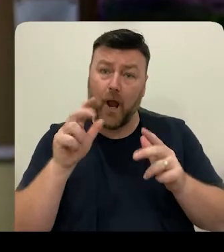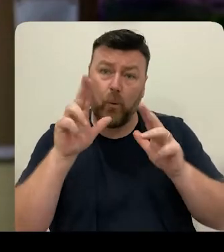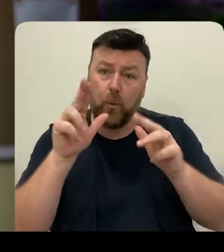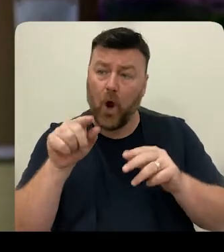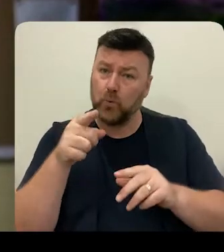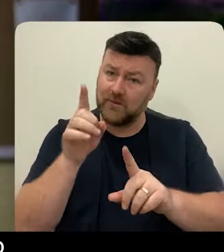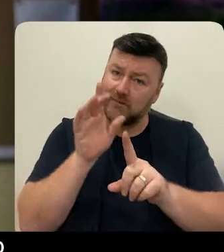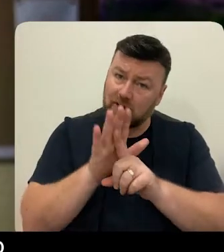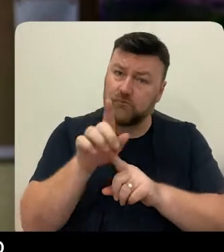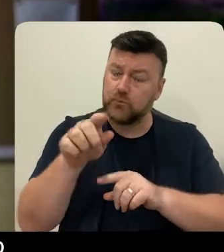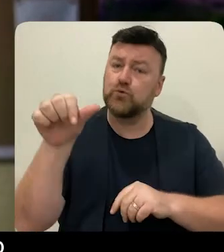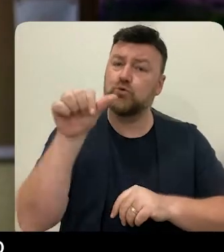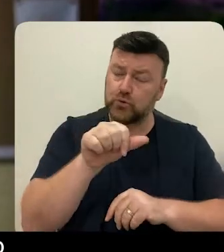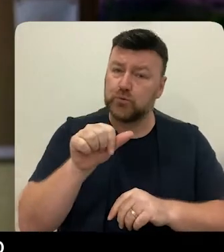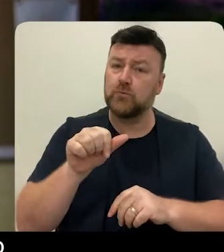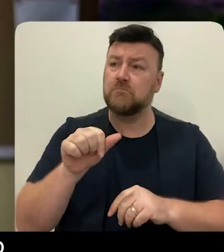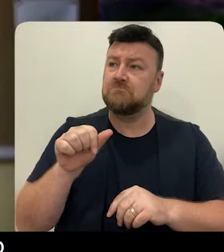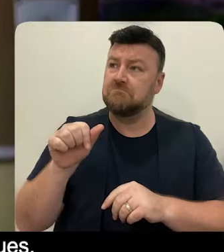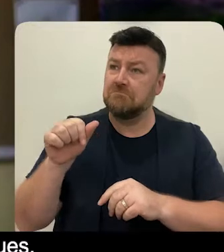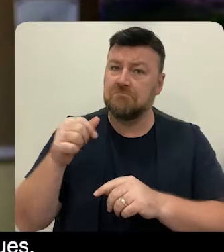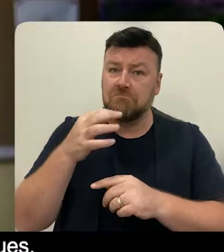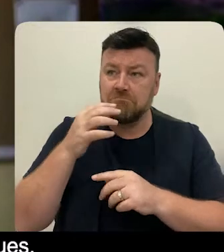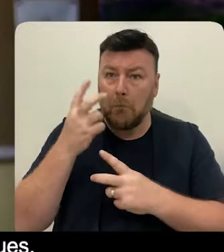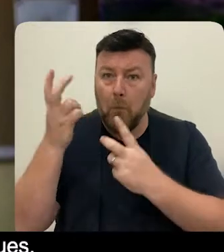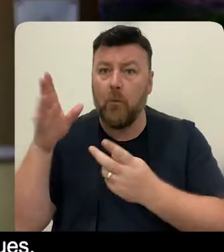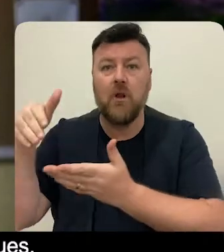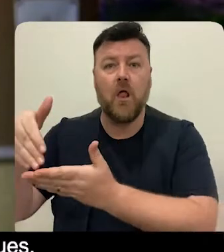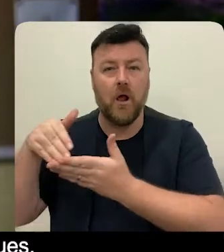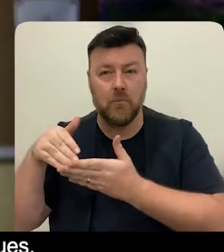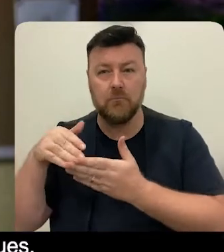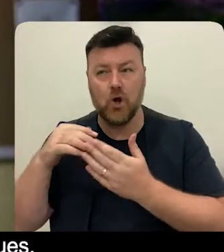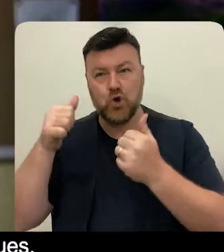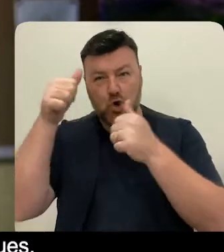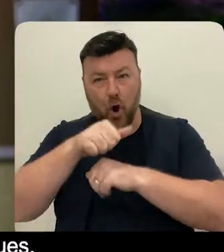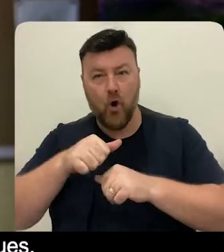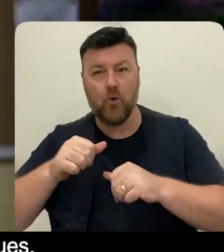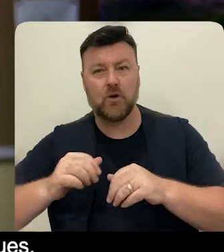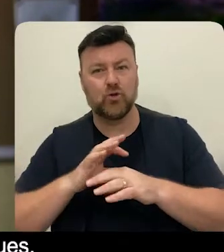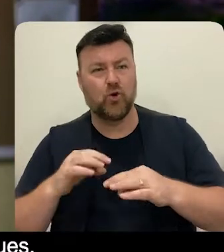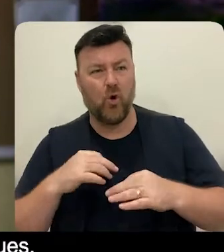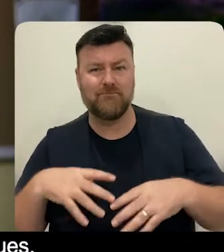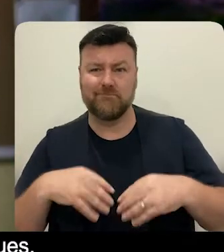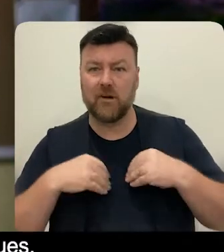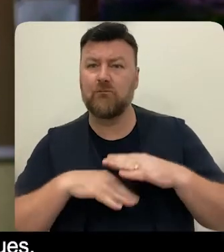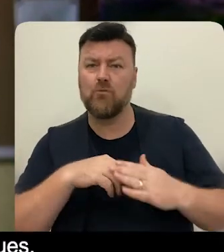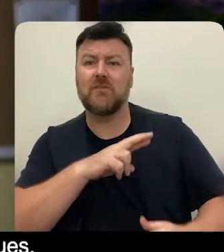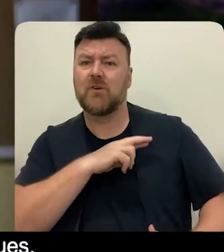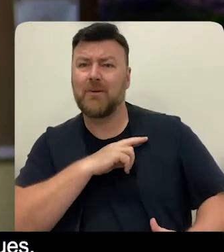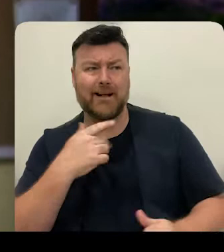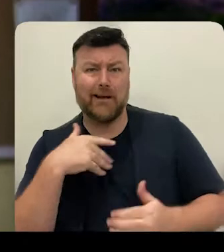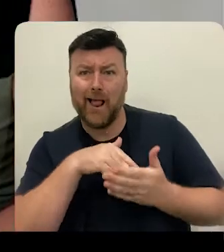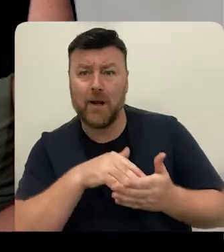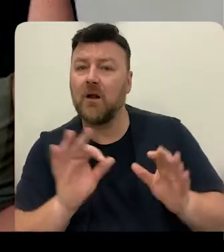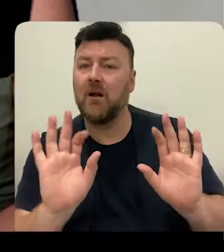the limitations and the boundaries around that relationship, and not to feel responsible for 100% of